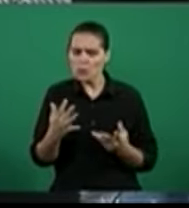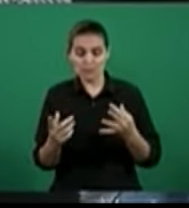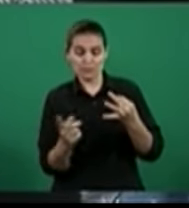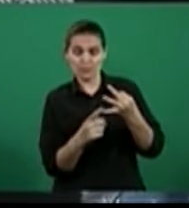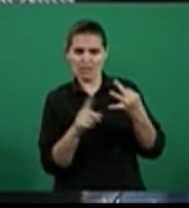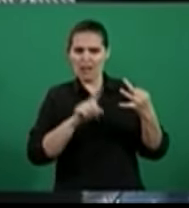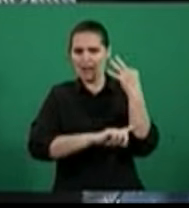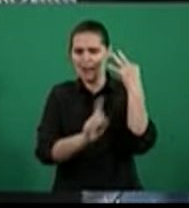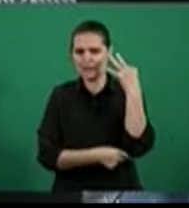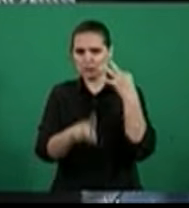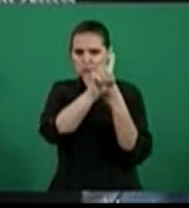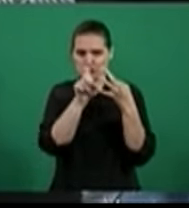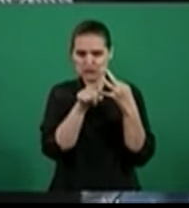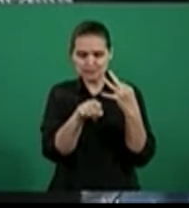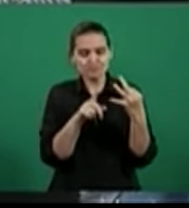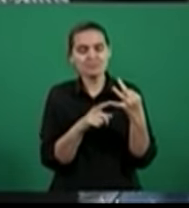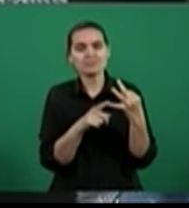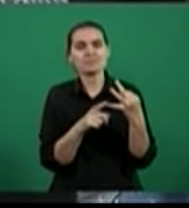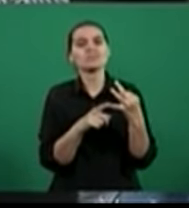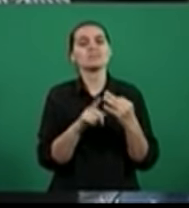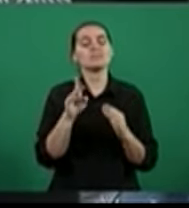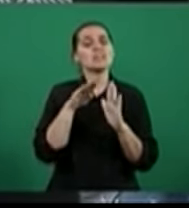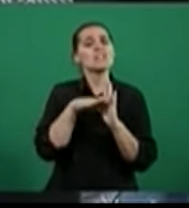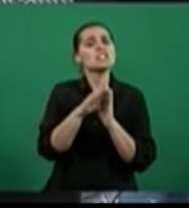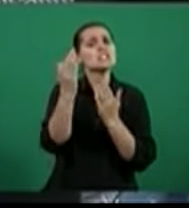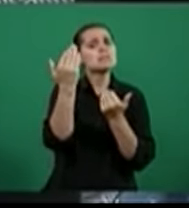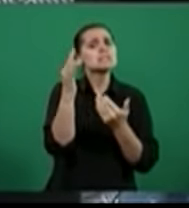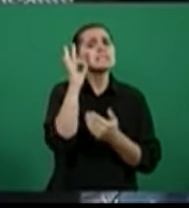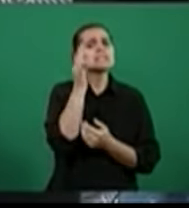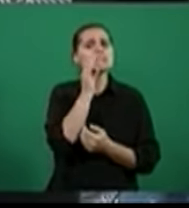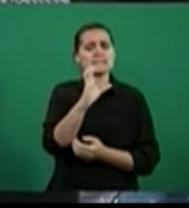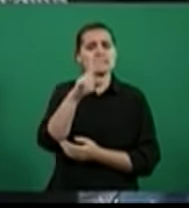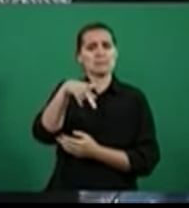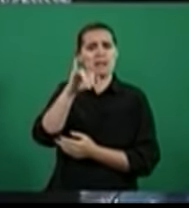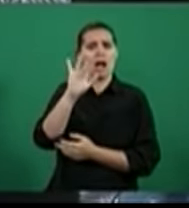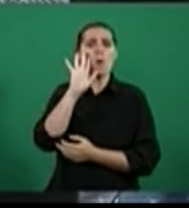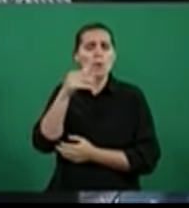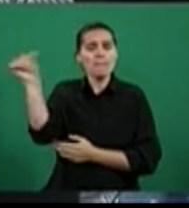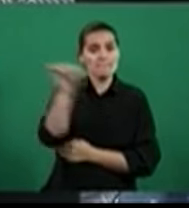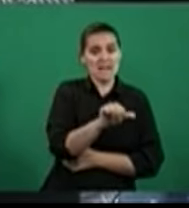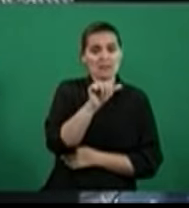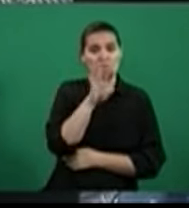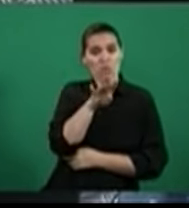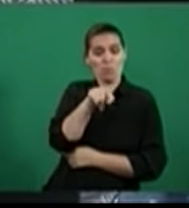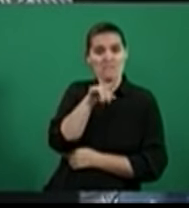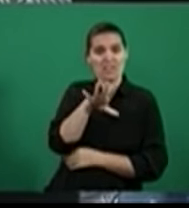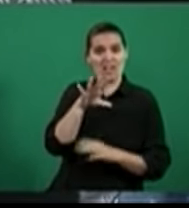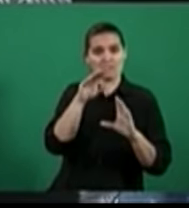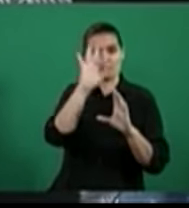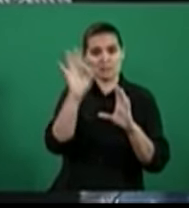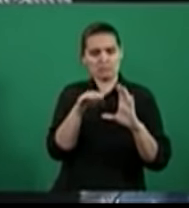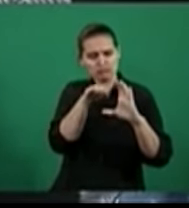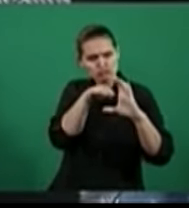is inflation expectations suggest that CPI is unlikely to return to 4.5 midpoint. To what